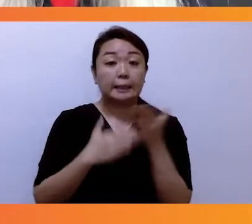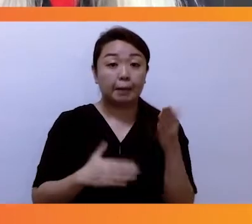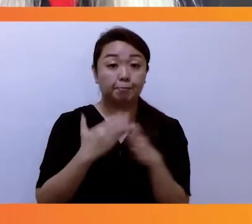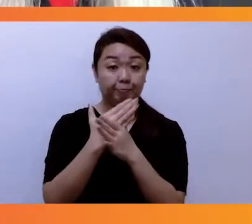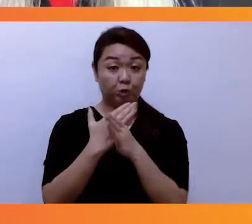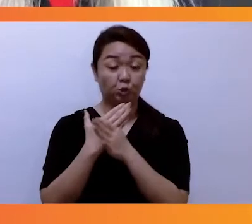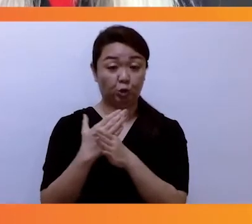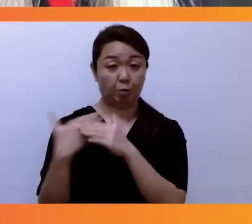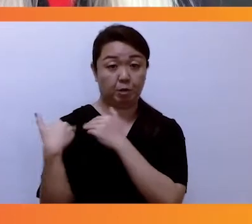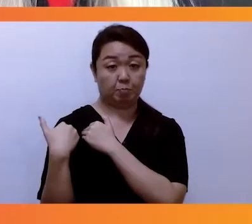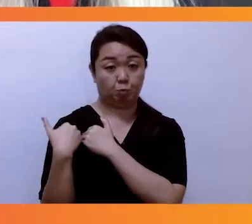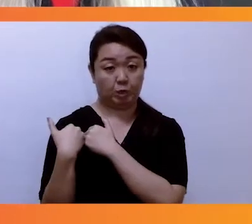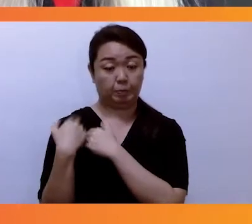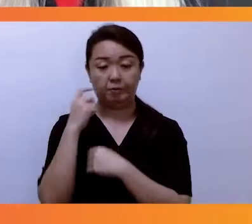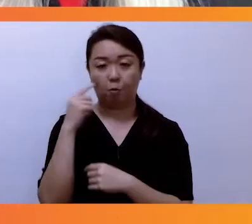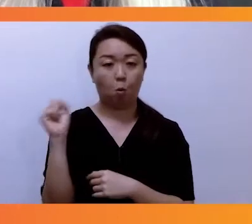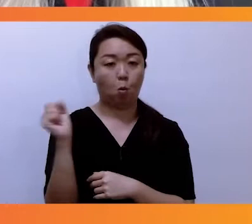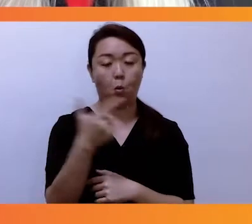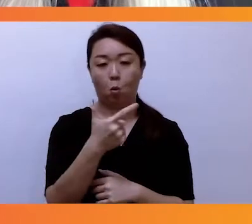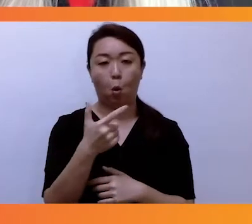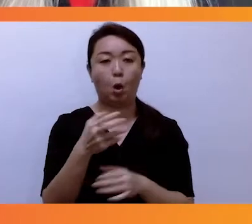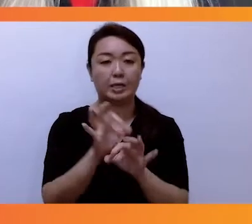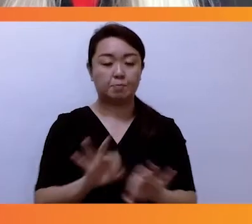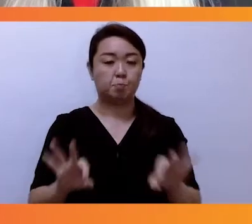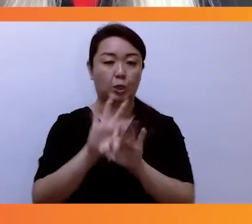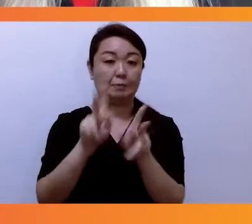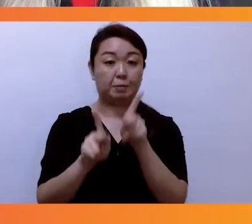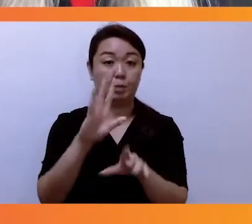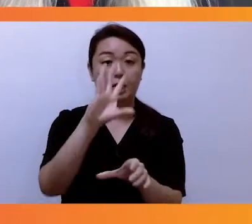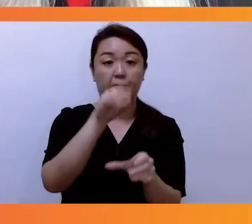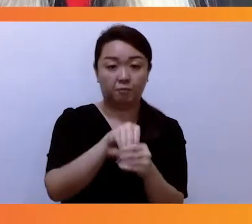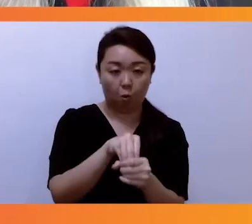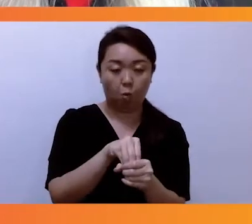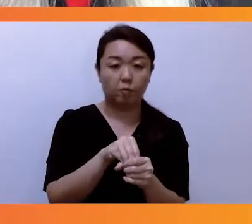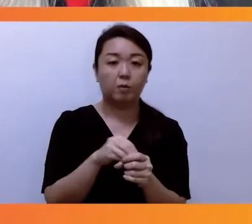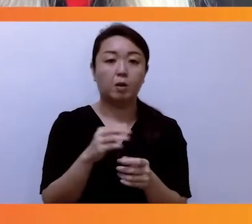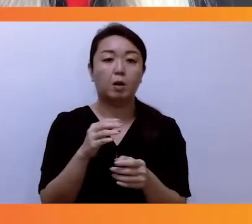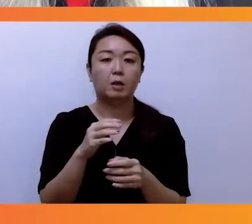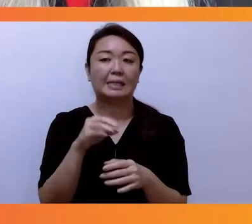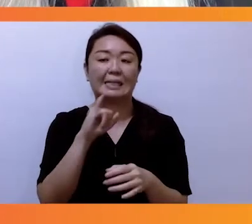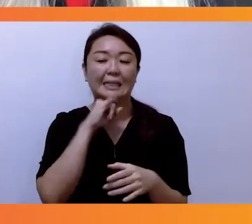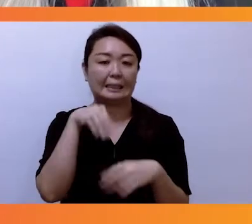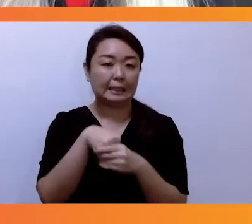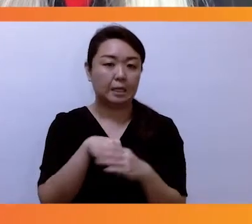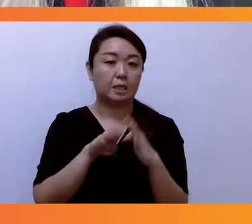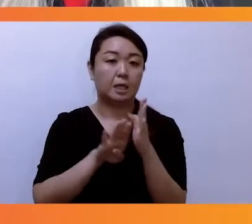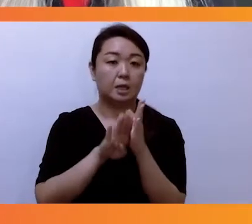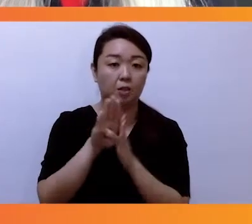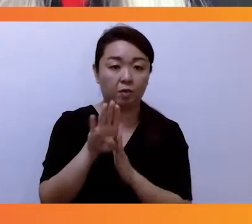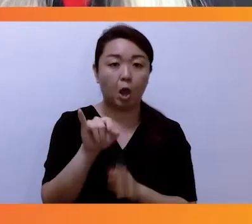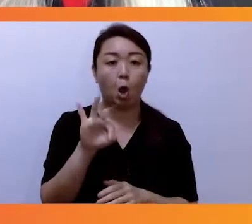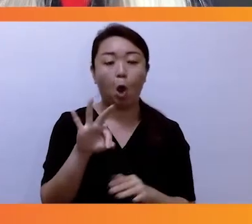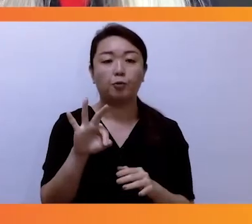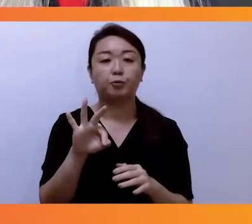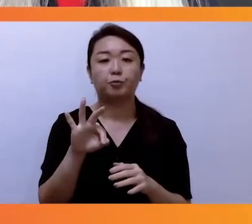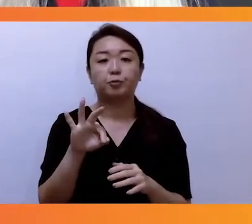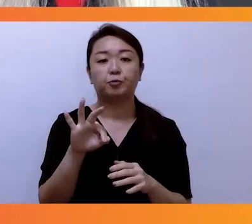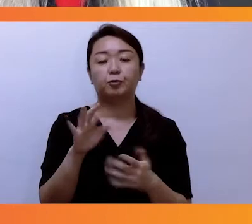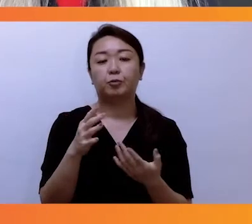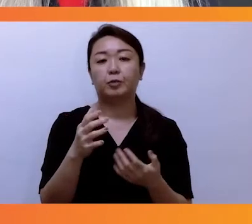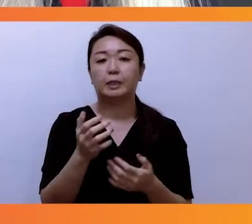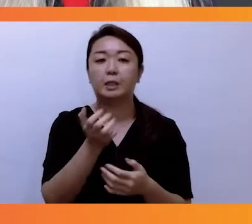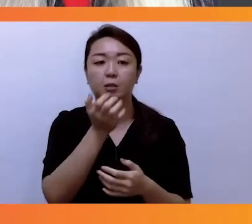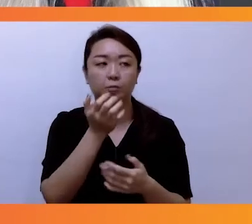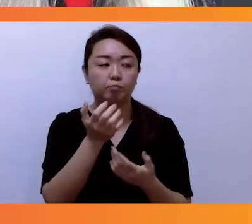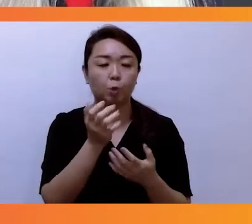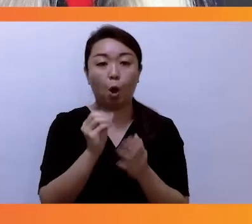Some of the shared responsibilities of all stakeholders will lie in the development of